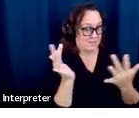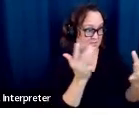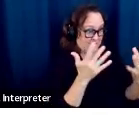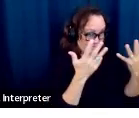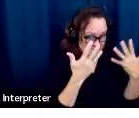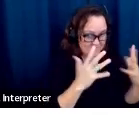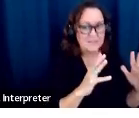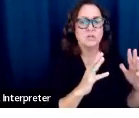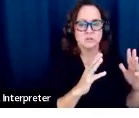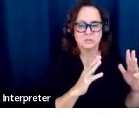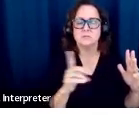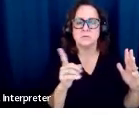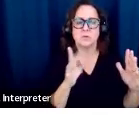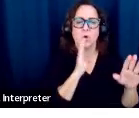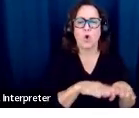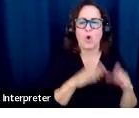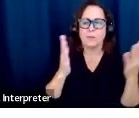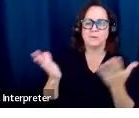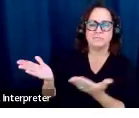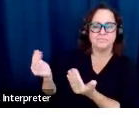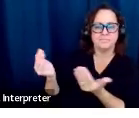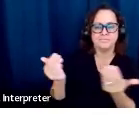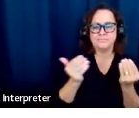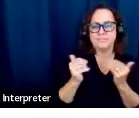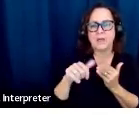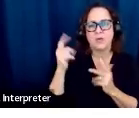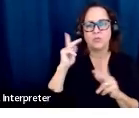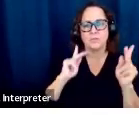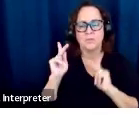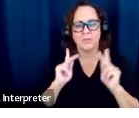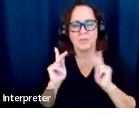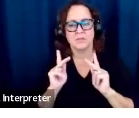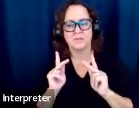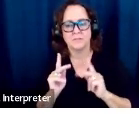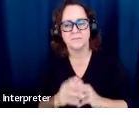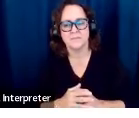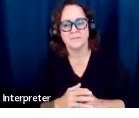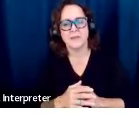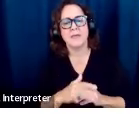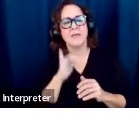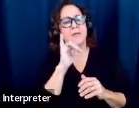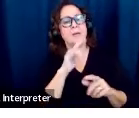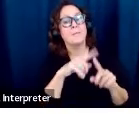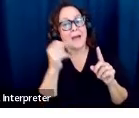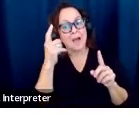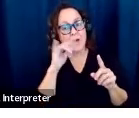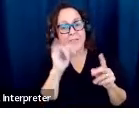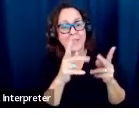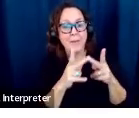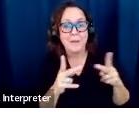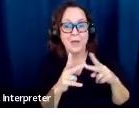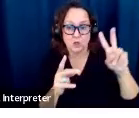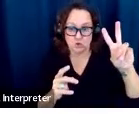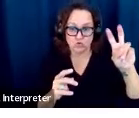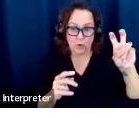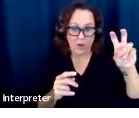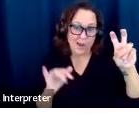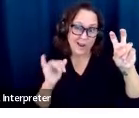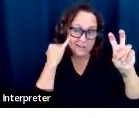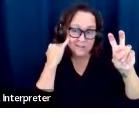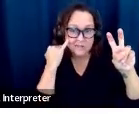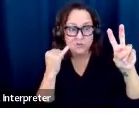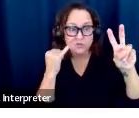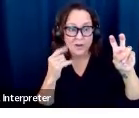capacity, those spots are kind of held in perpetuity open for the groups that they are designated for. That